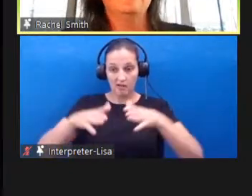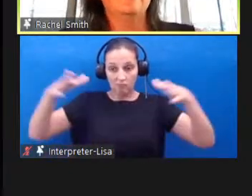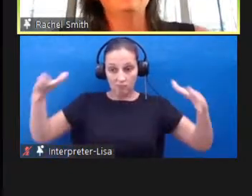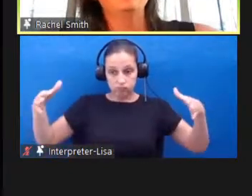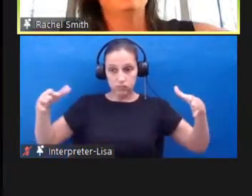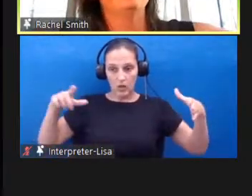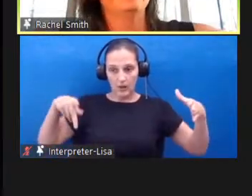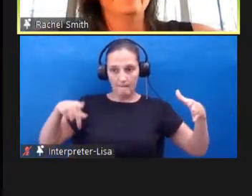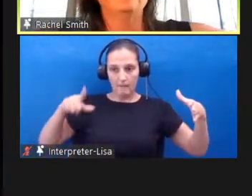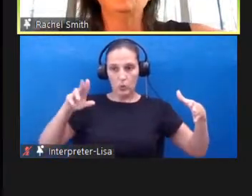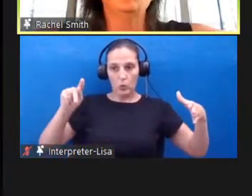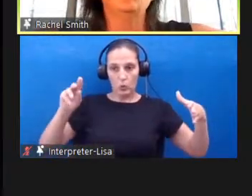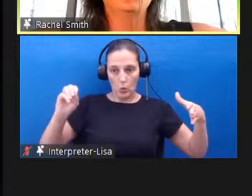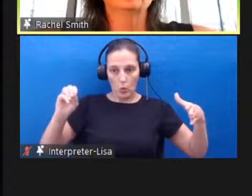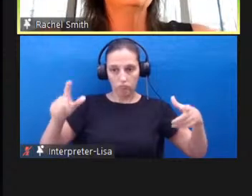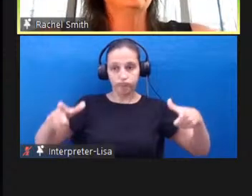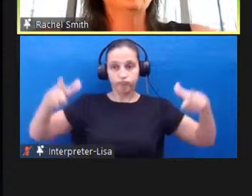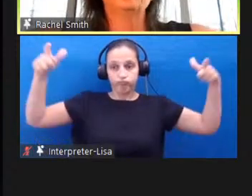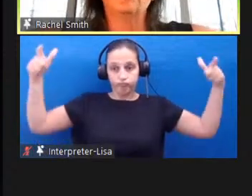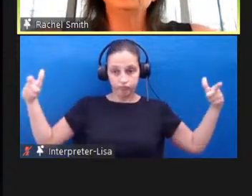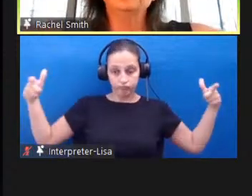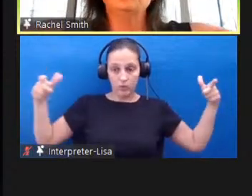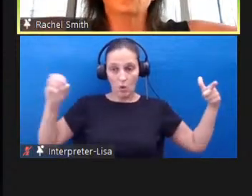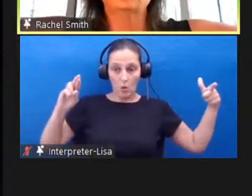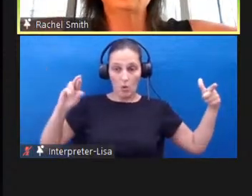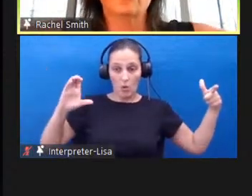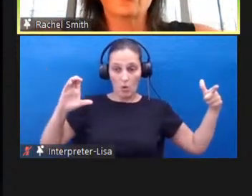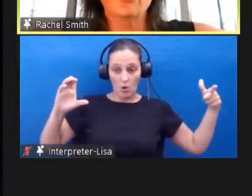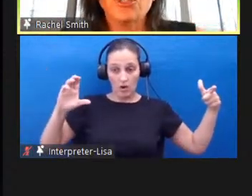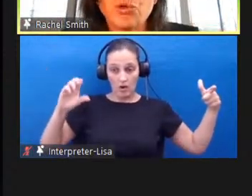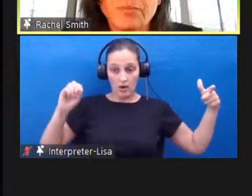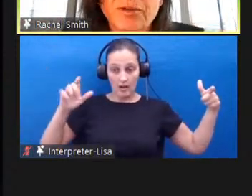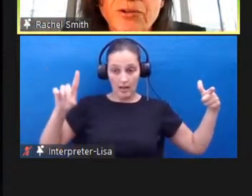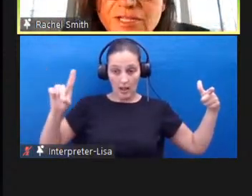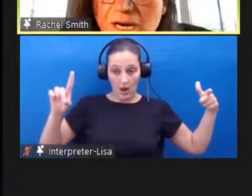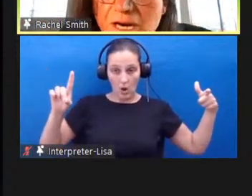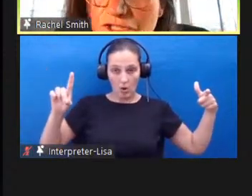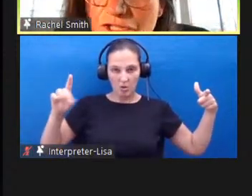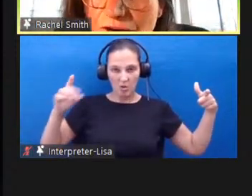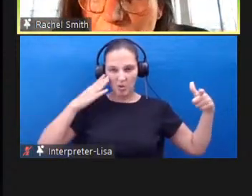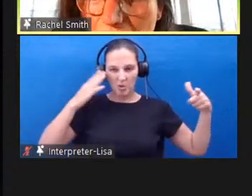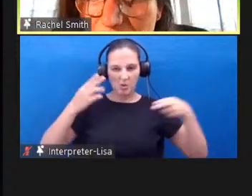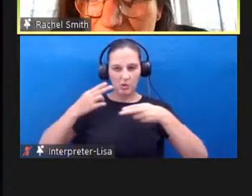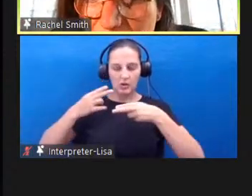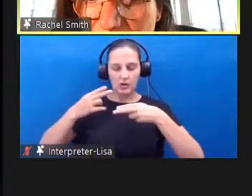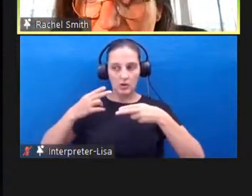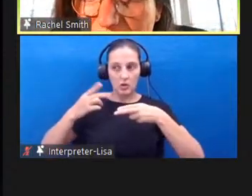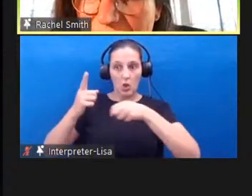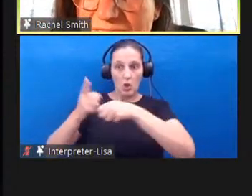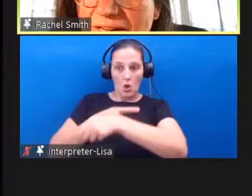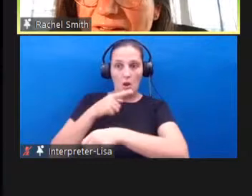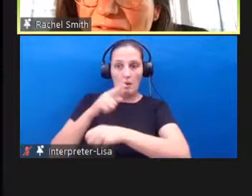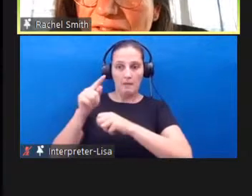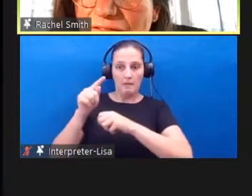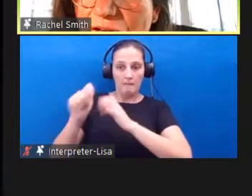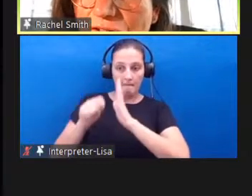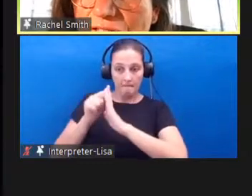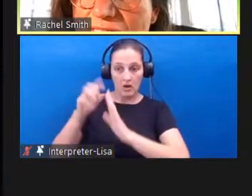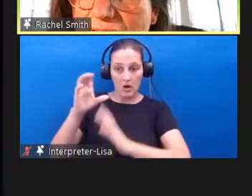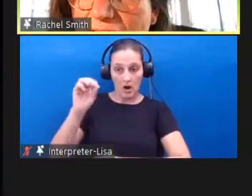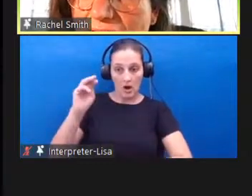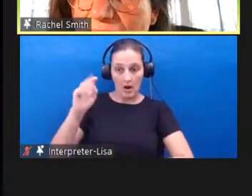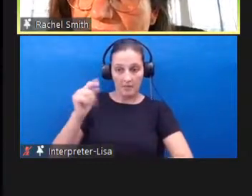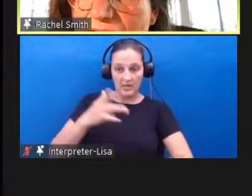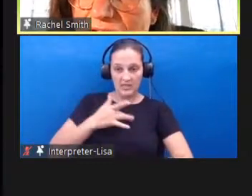lives. And beyond that is the Oort cloud, probably, where all of our our long period comets live. And